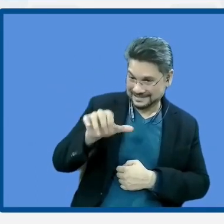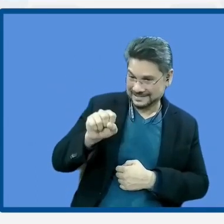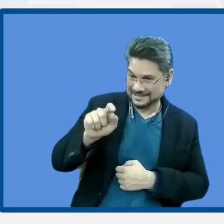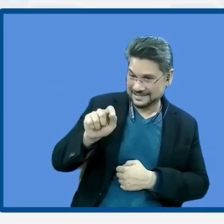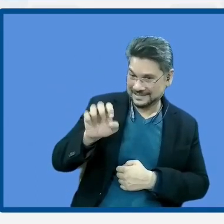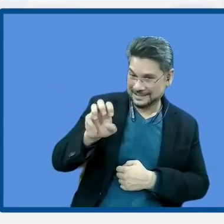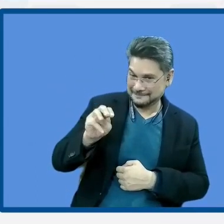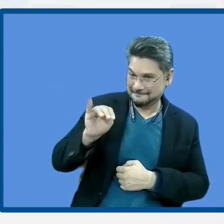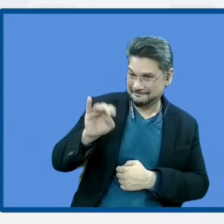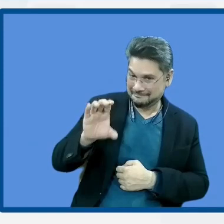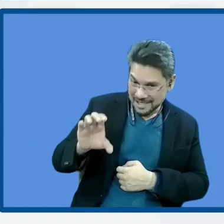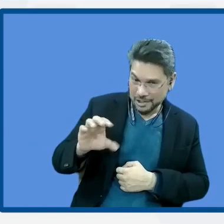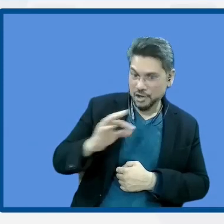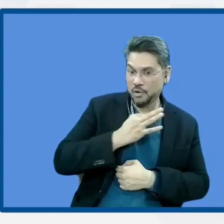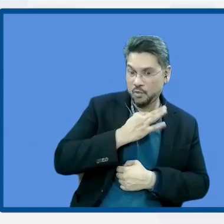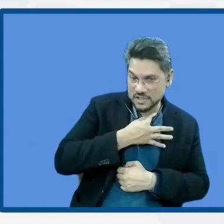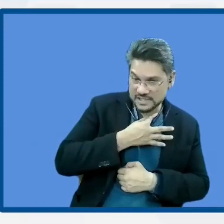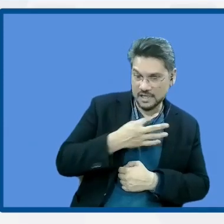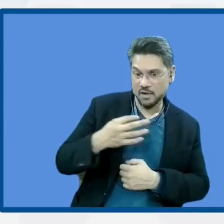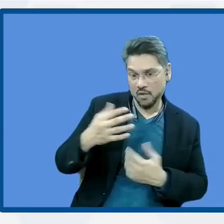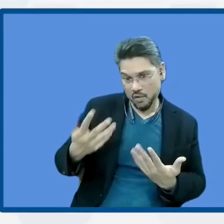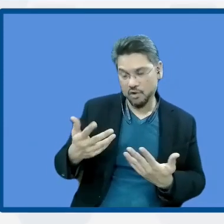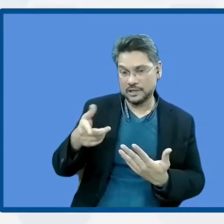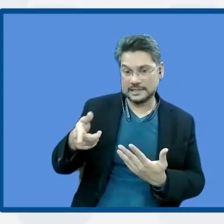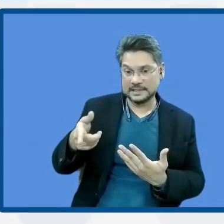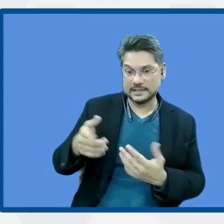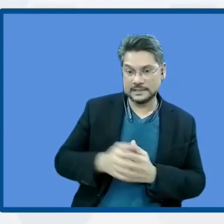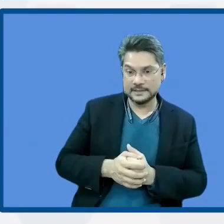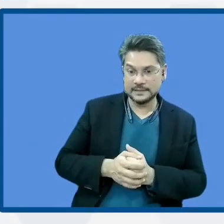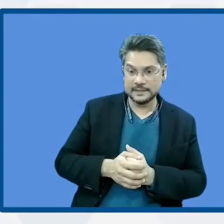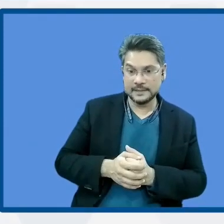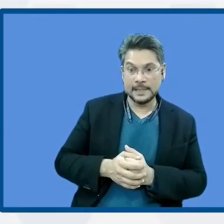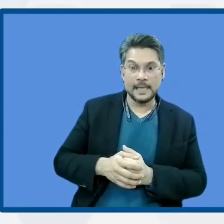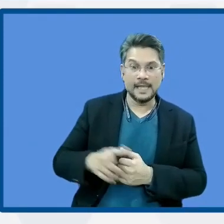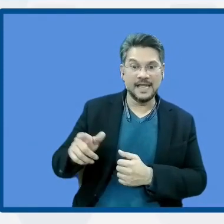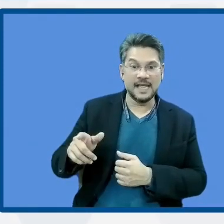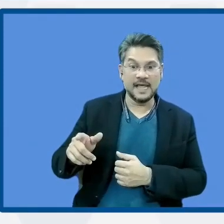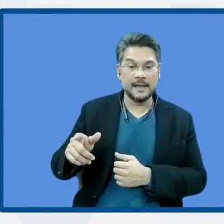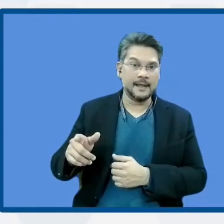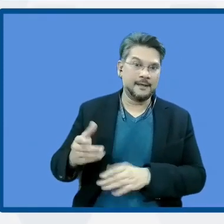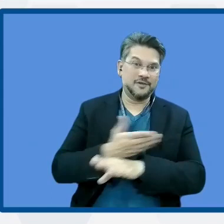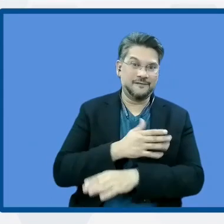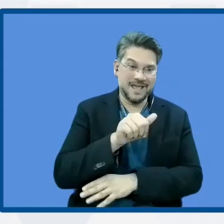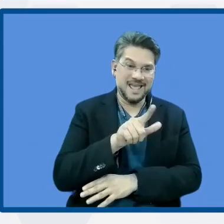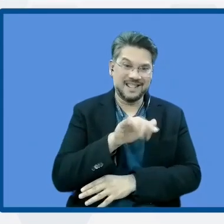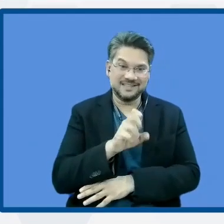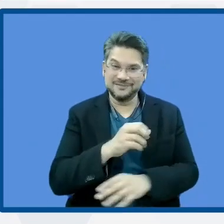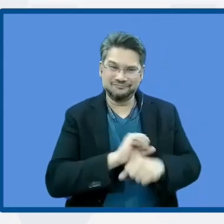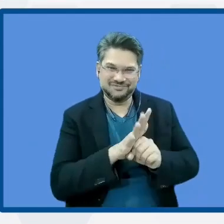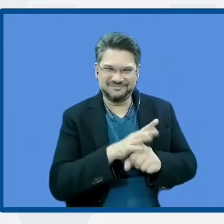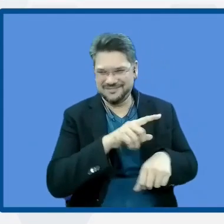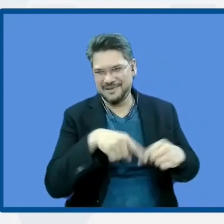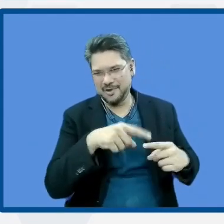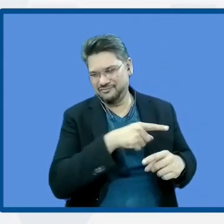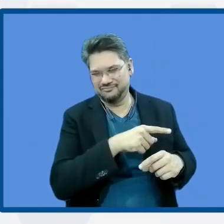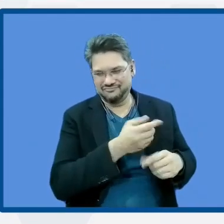or systemic generation of risk. When Alice was talking about the pandemic, one of the things that was most striking about